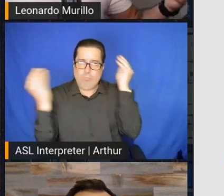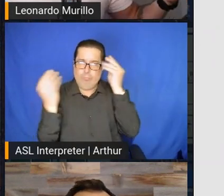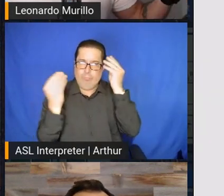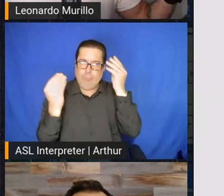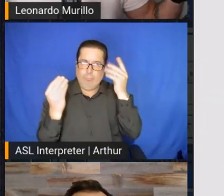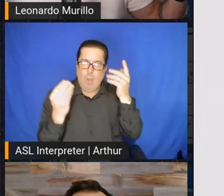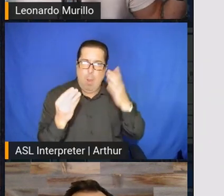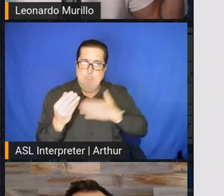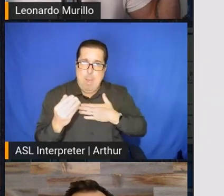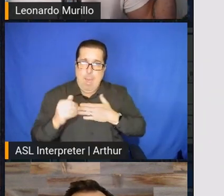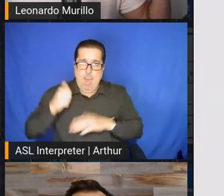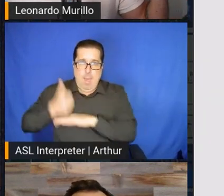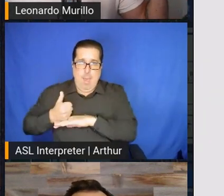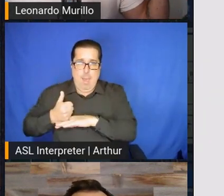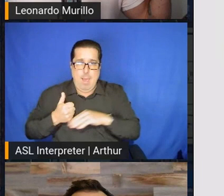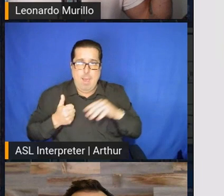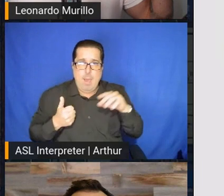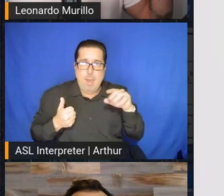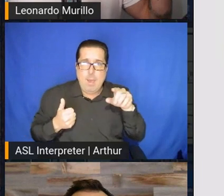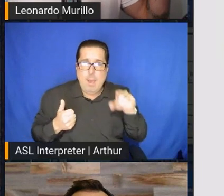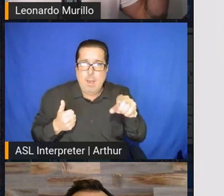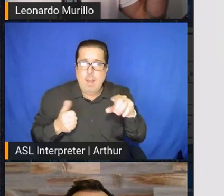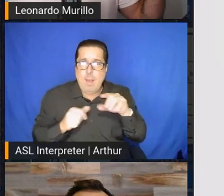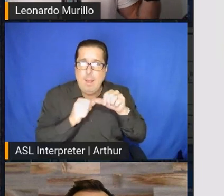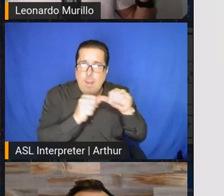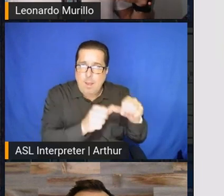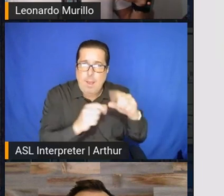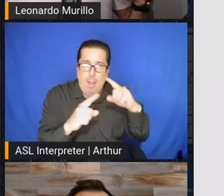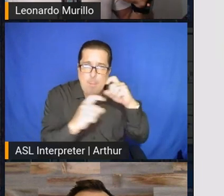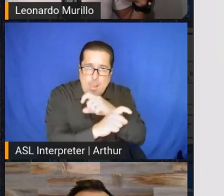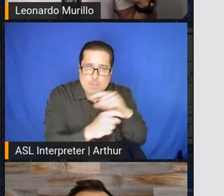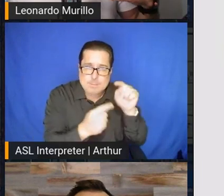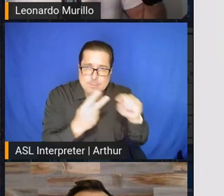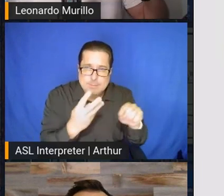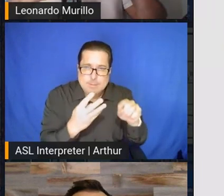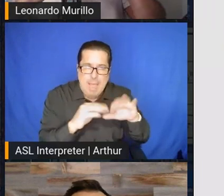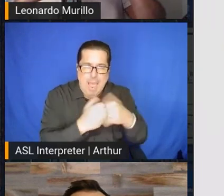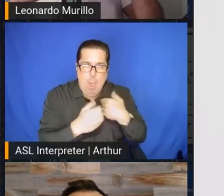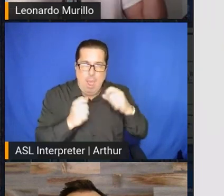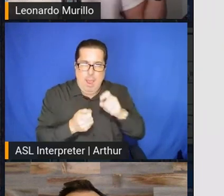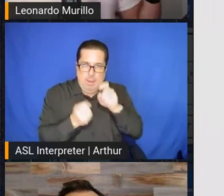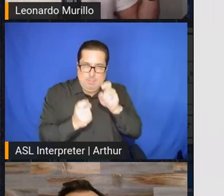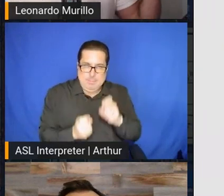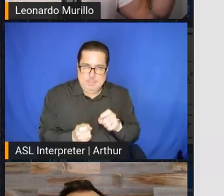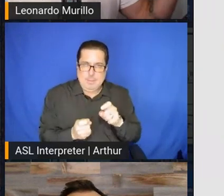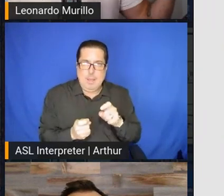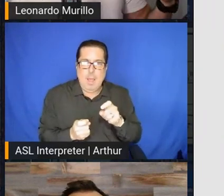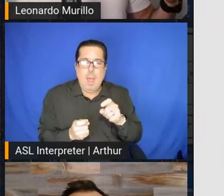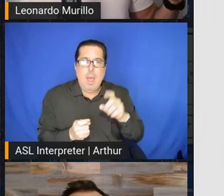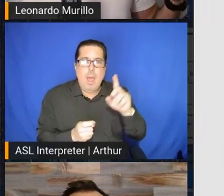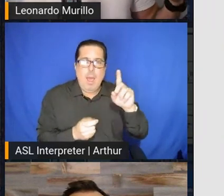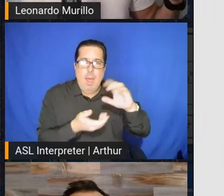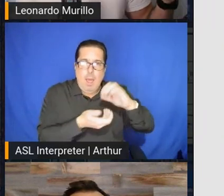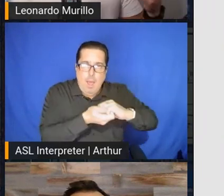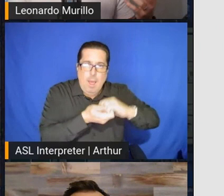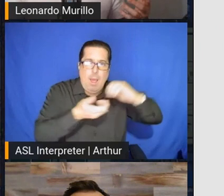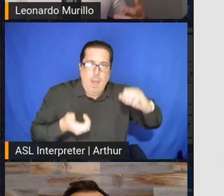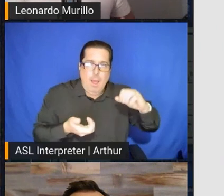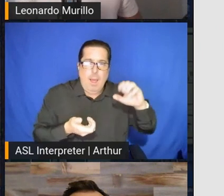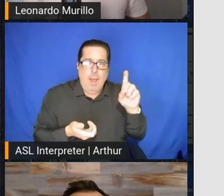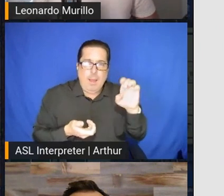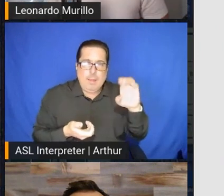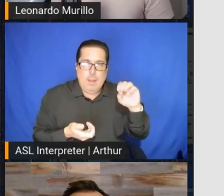this abstraction of complexity and how you can effectively decouple cluster from